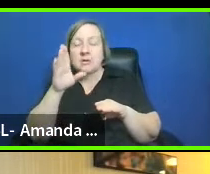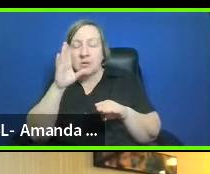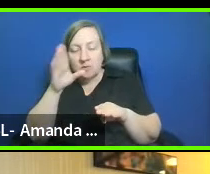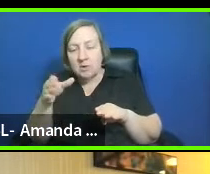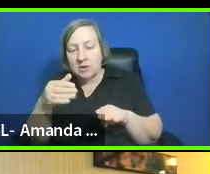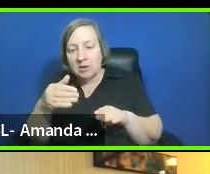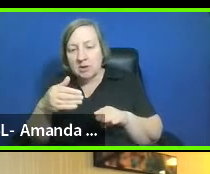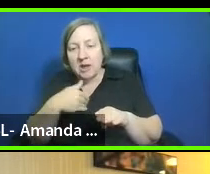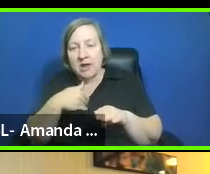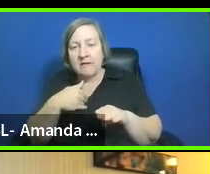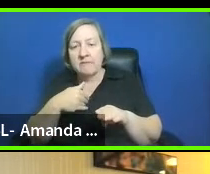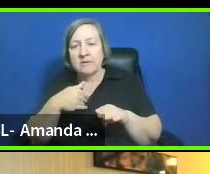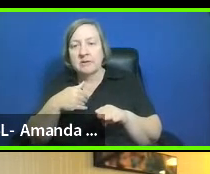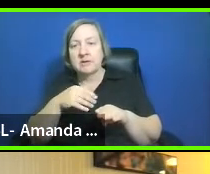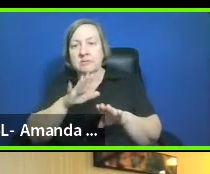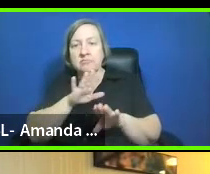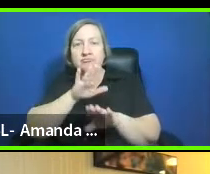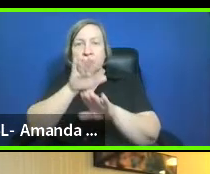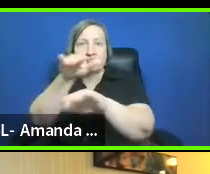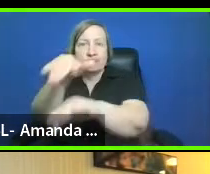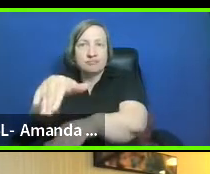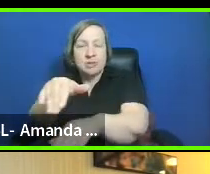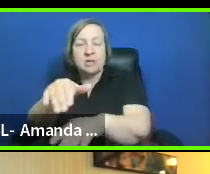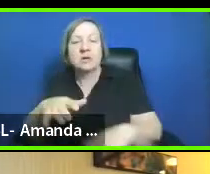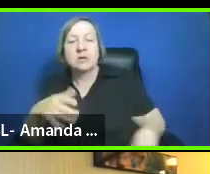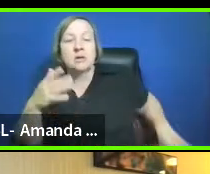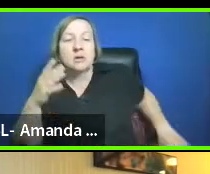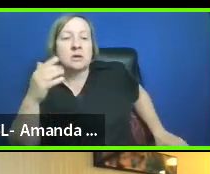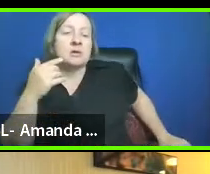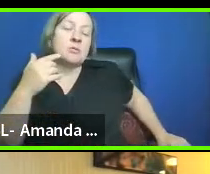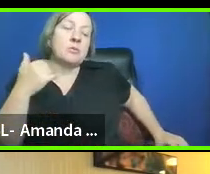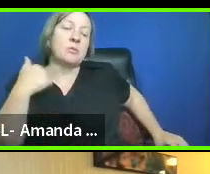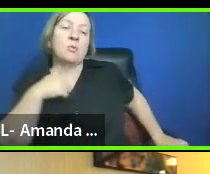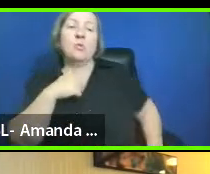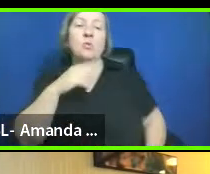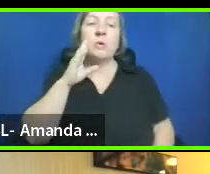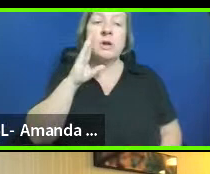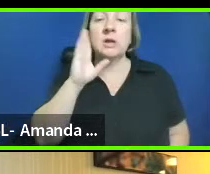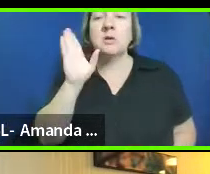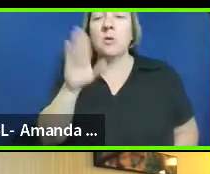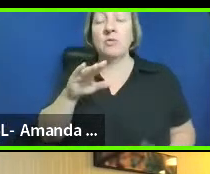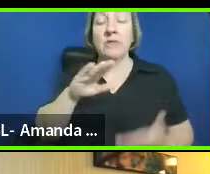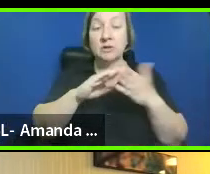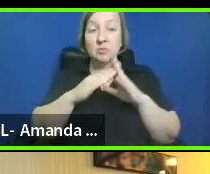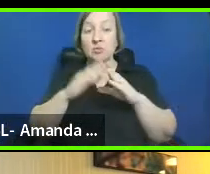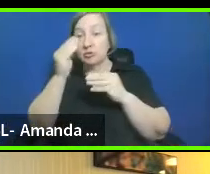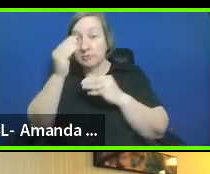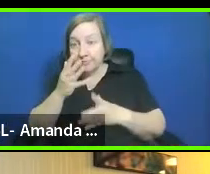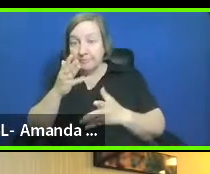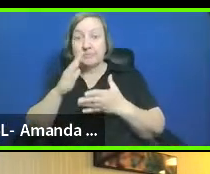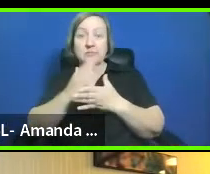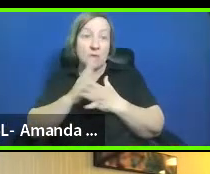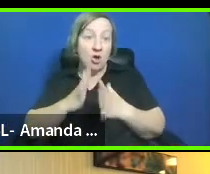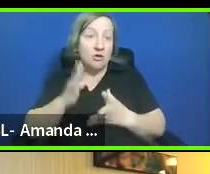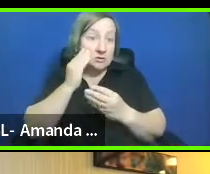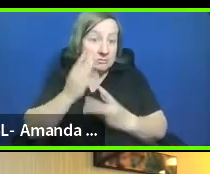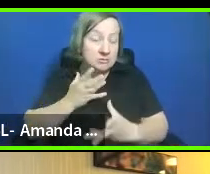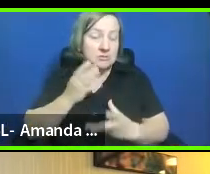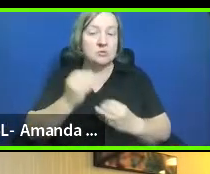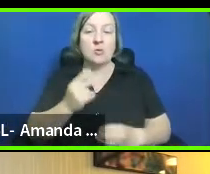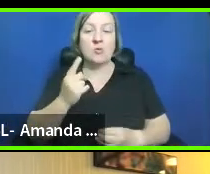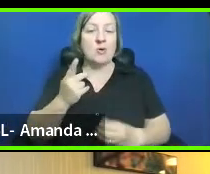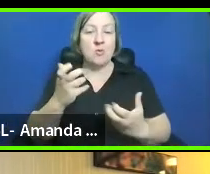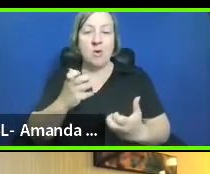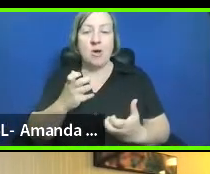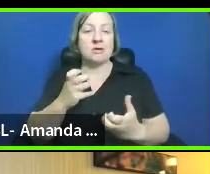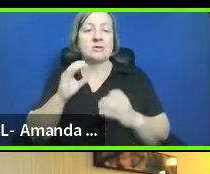a movable span? We know that we've heard from the community or partners that nobody wants to put a